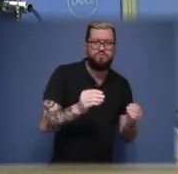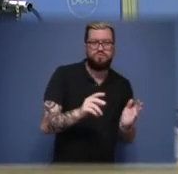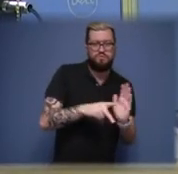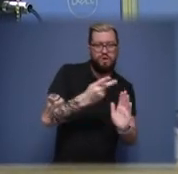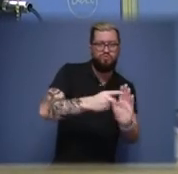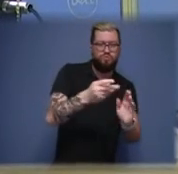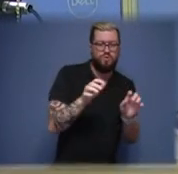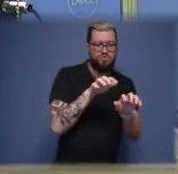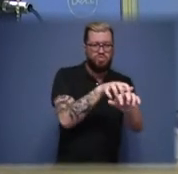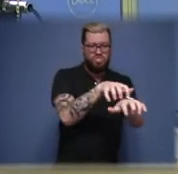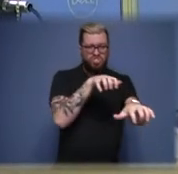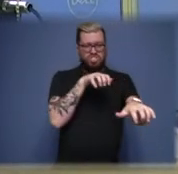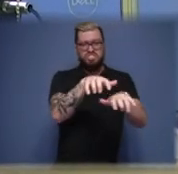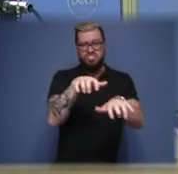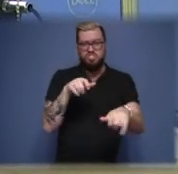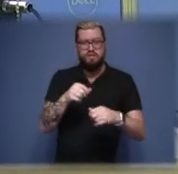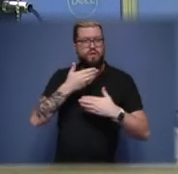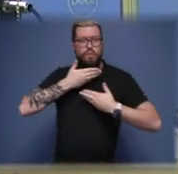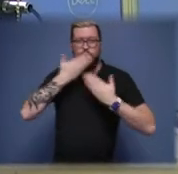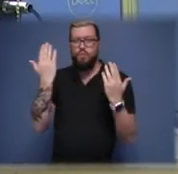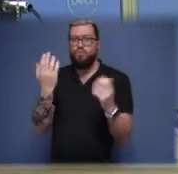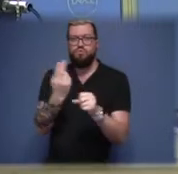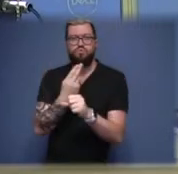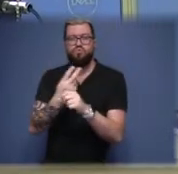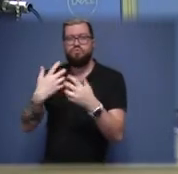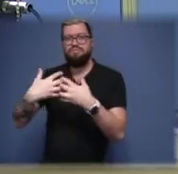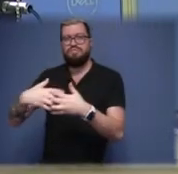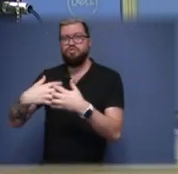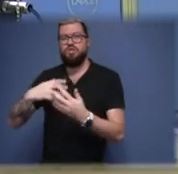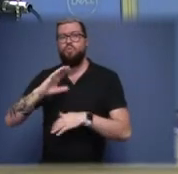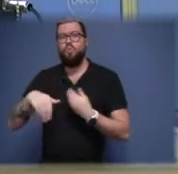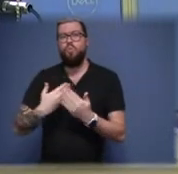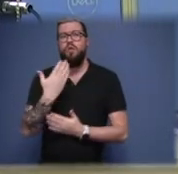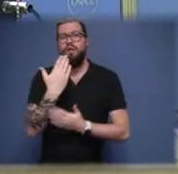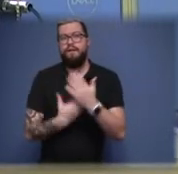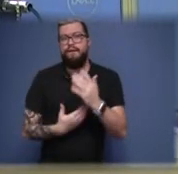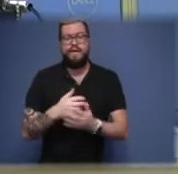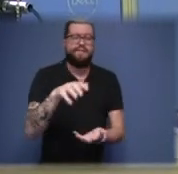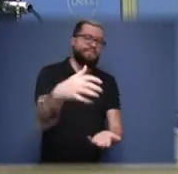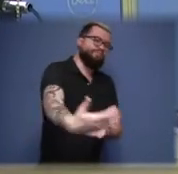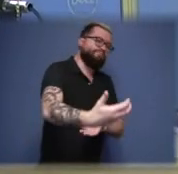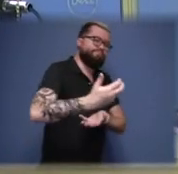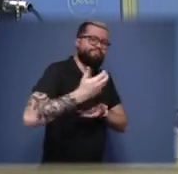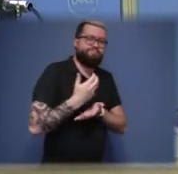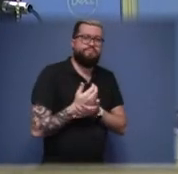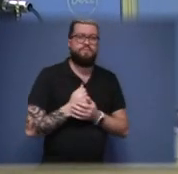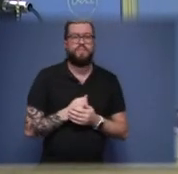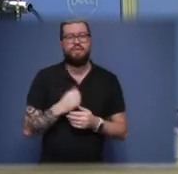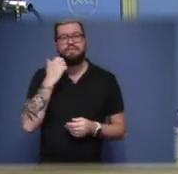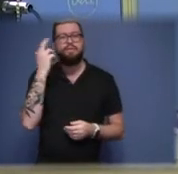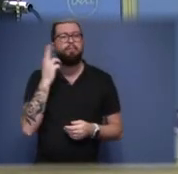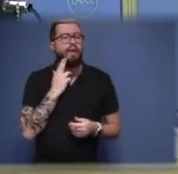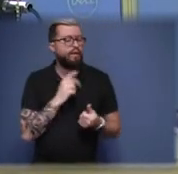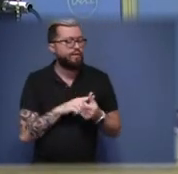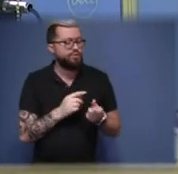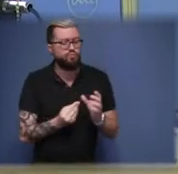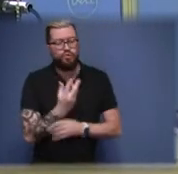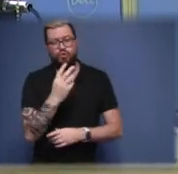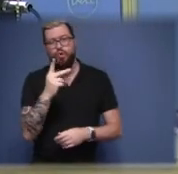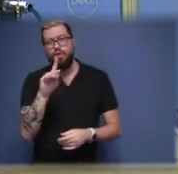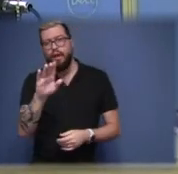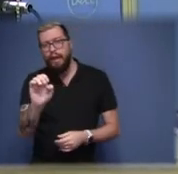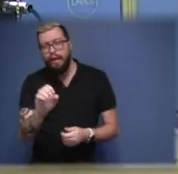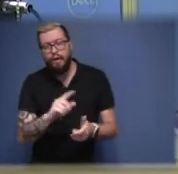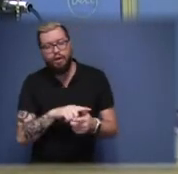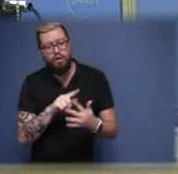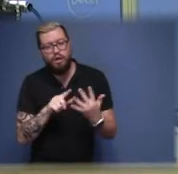was harvested by machine. It was all hand harvested. I mean, spinach, we grew a lot of kale as well,